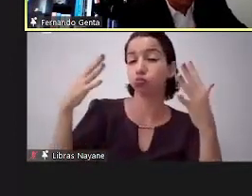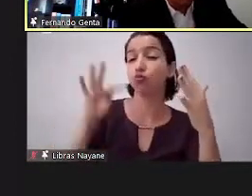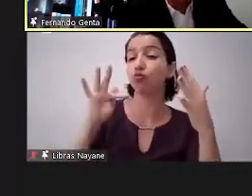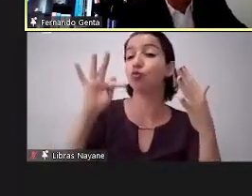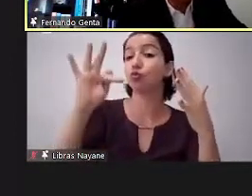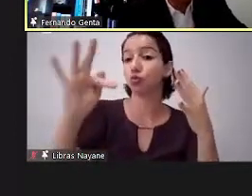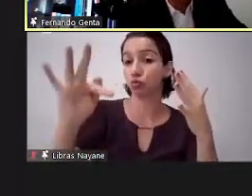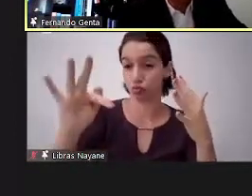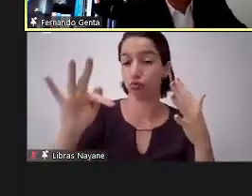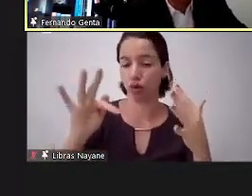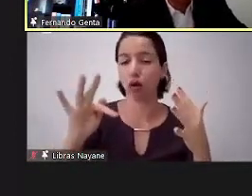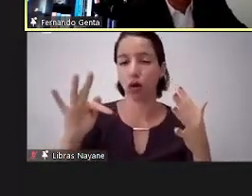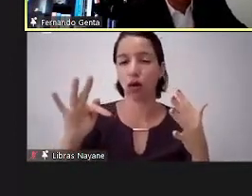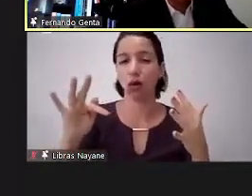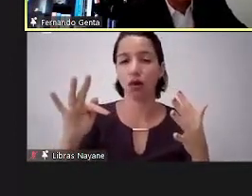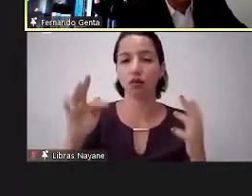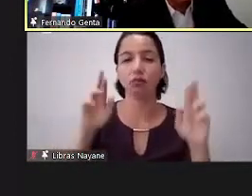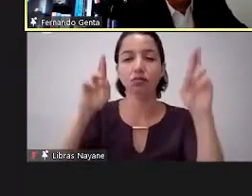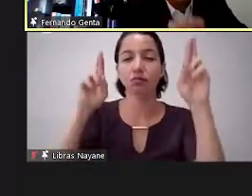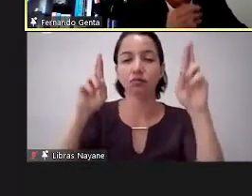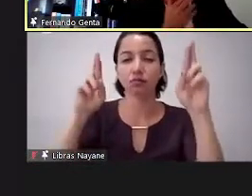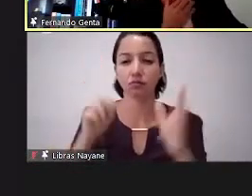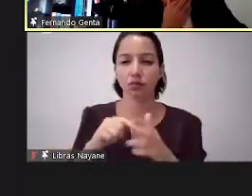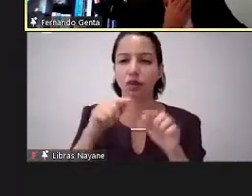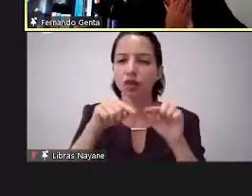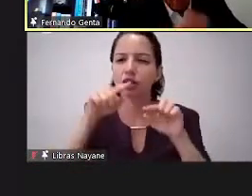when we think about the